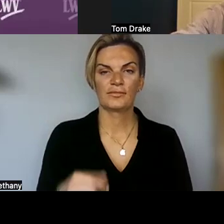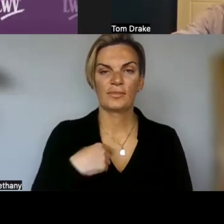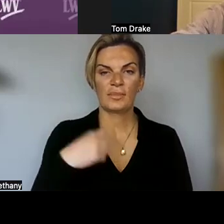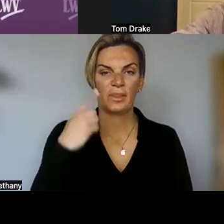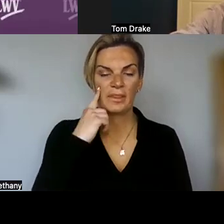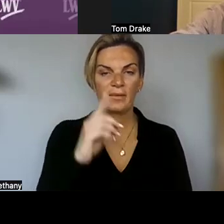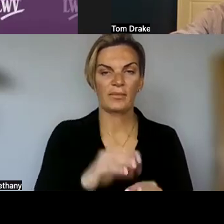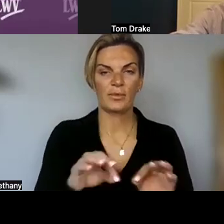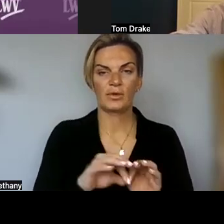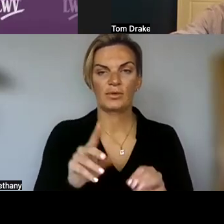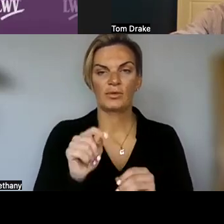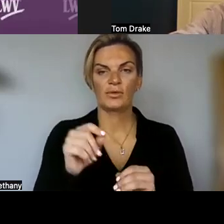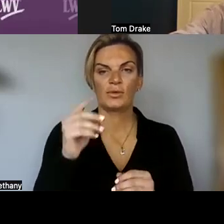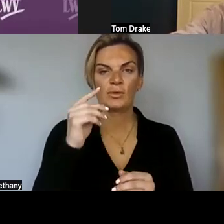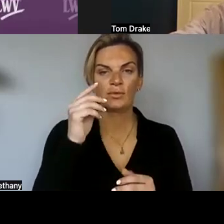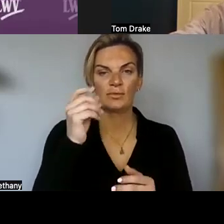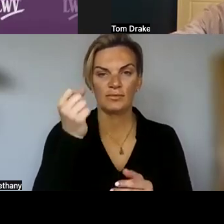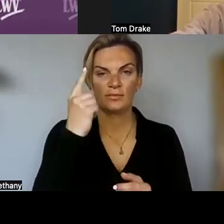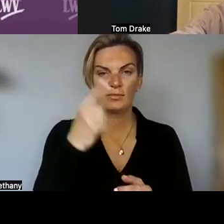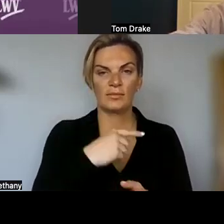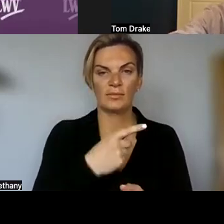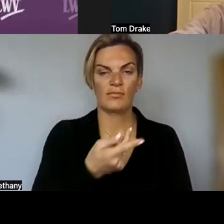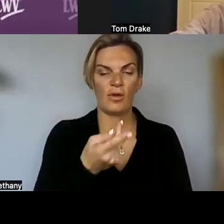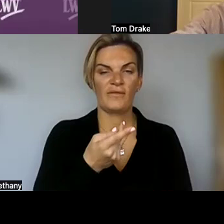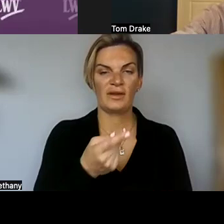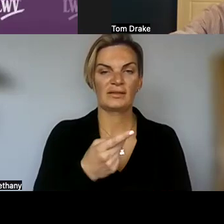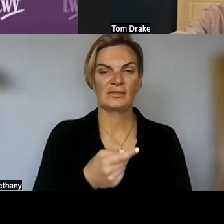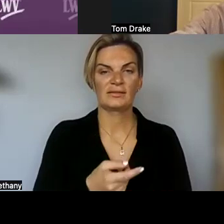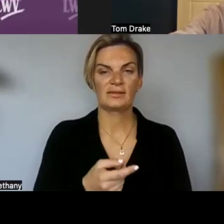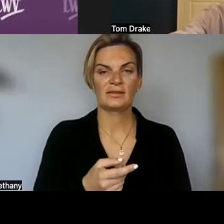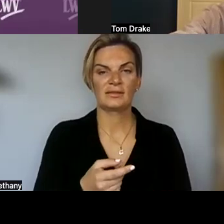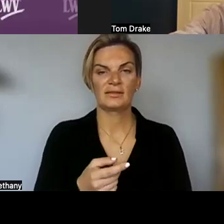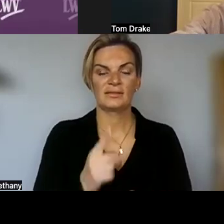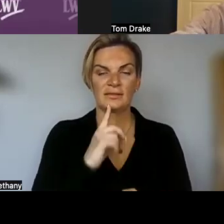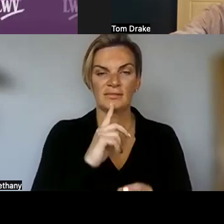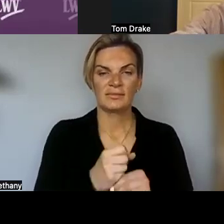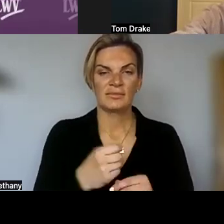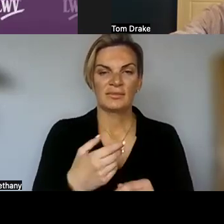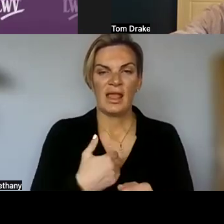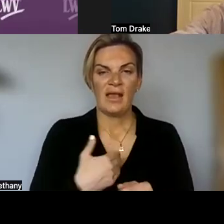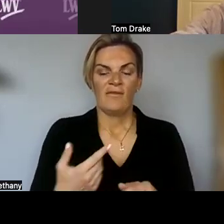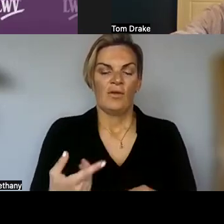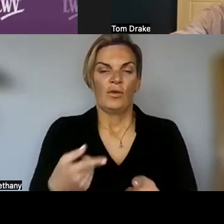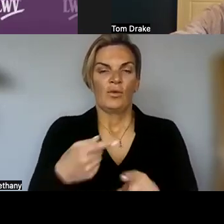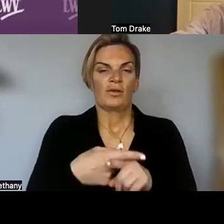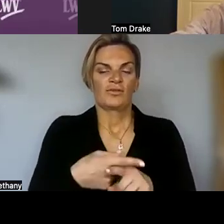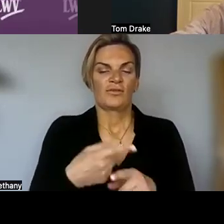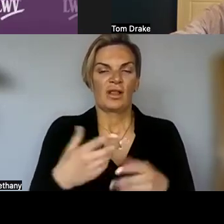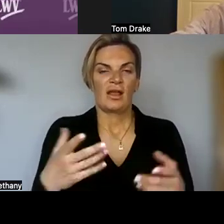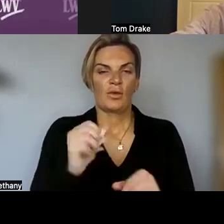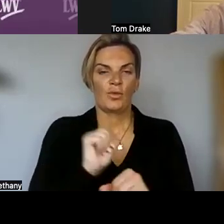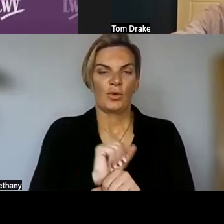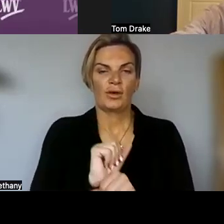important to note that, both of us as village trustees do end up, crossing over and working with each other on many of the